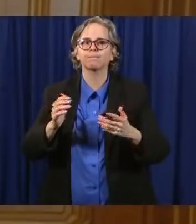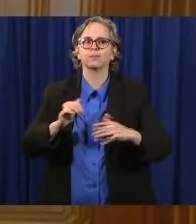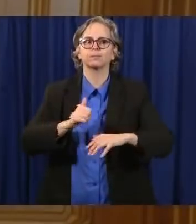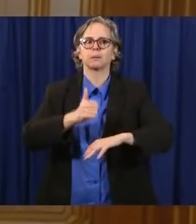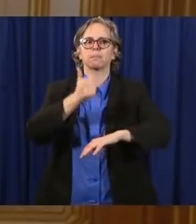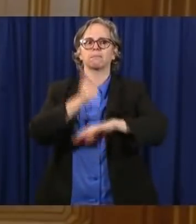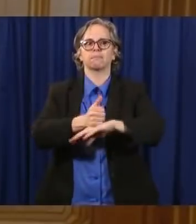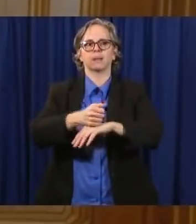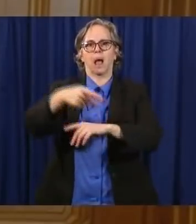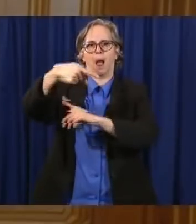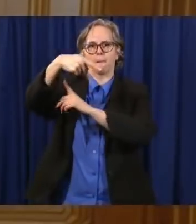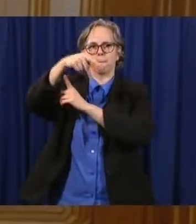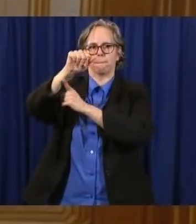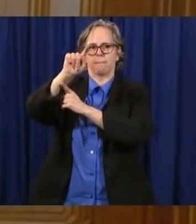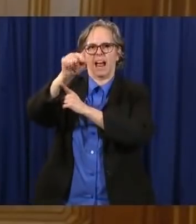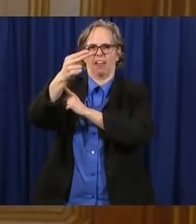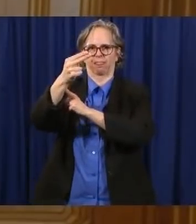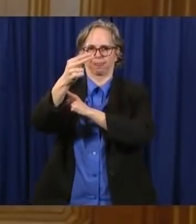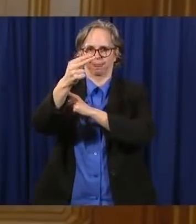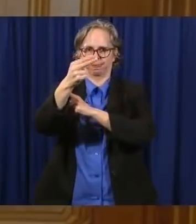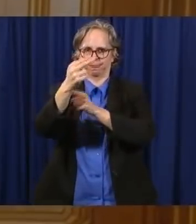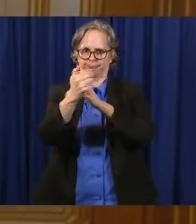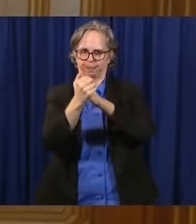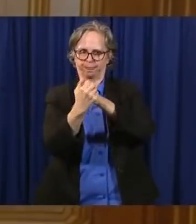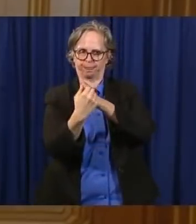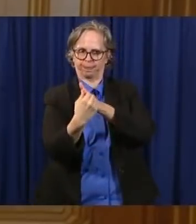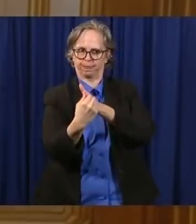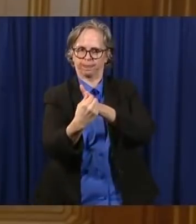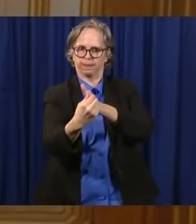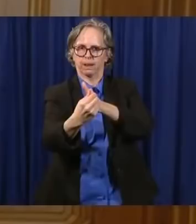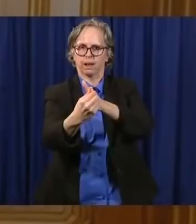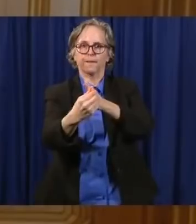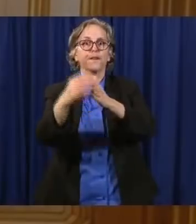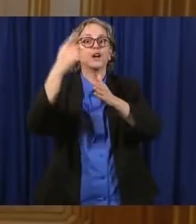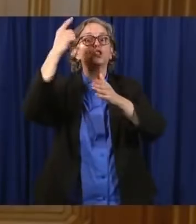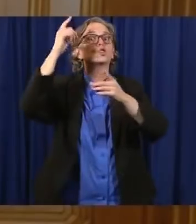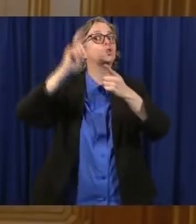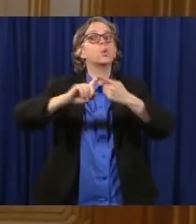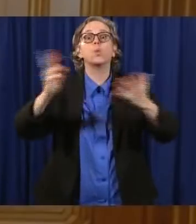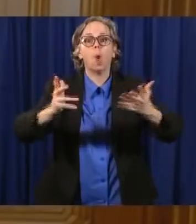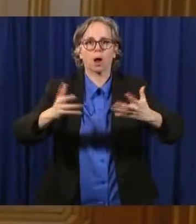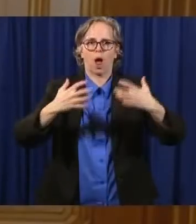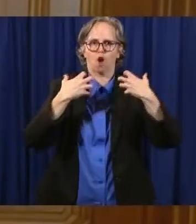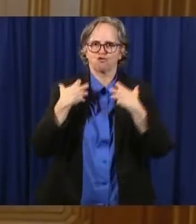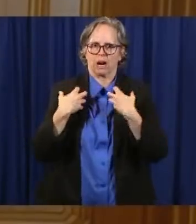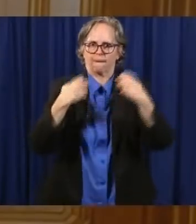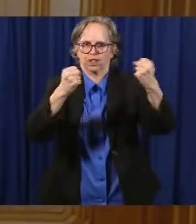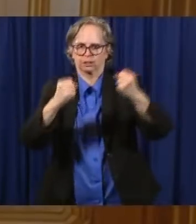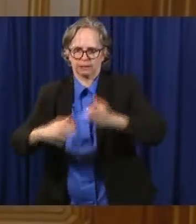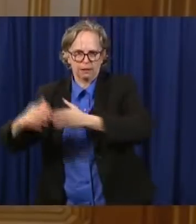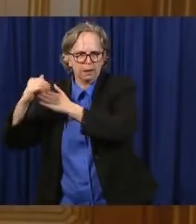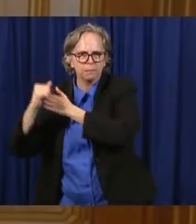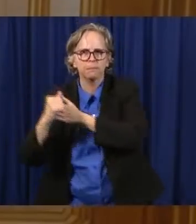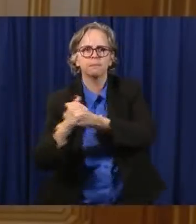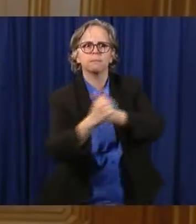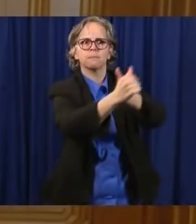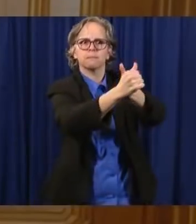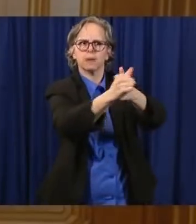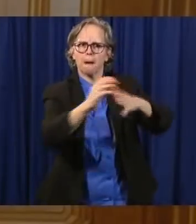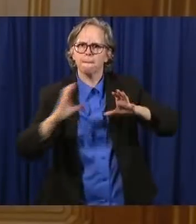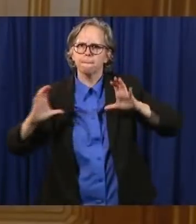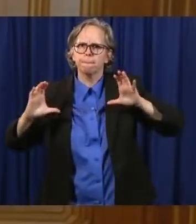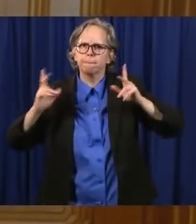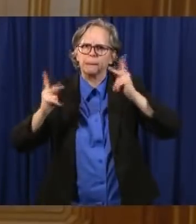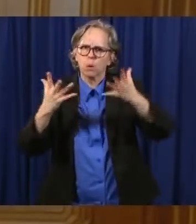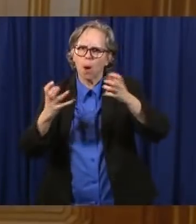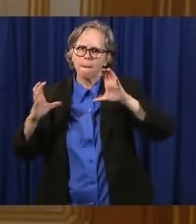us about how we come out of this, how we get back to work, how we get back to living our lives